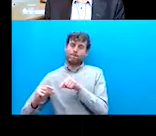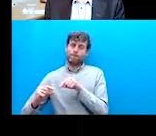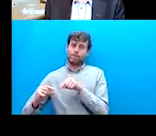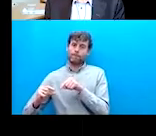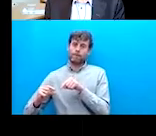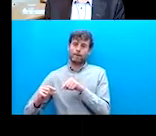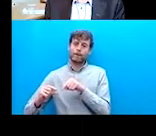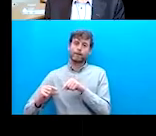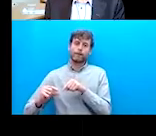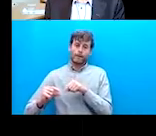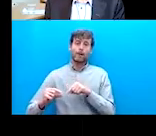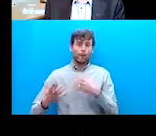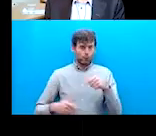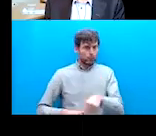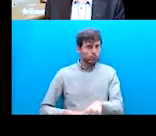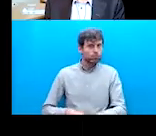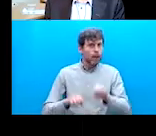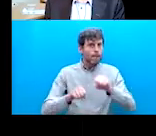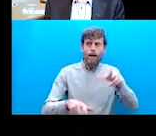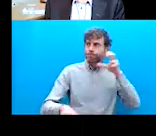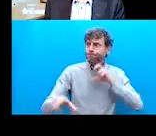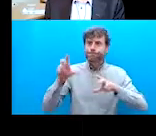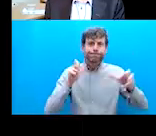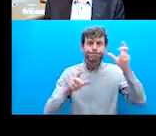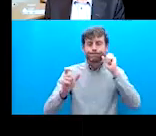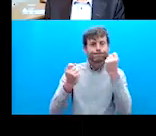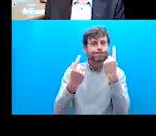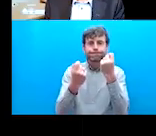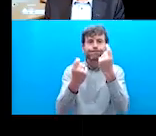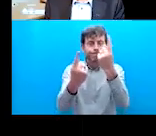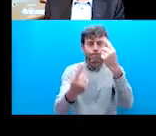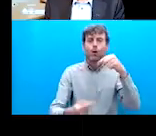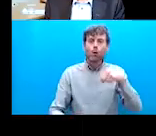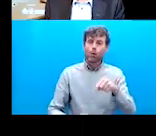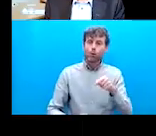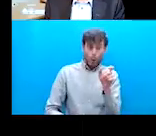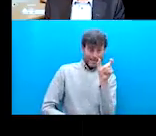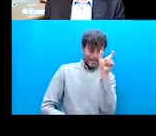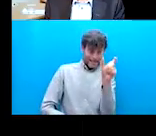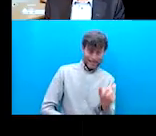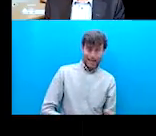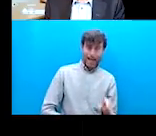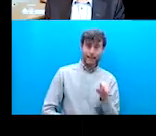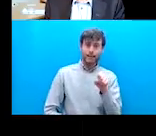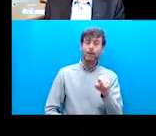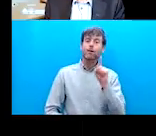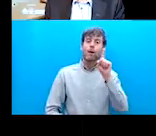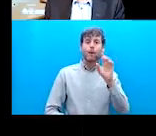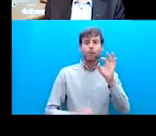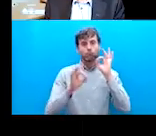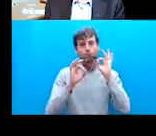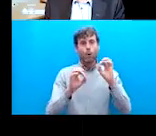Because indeed that capacity, the capacity for representing syntactic structure, is not yet fully developed.